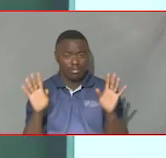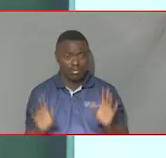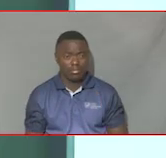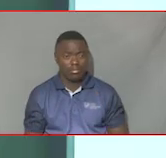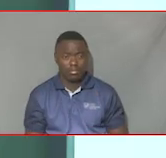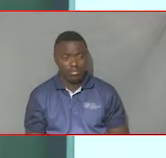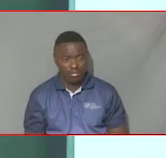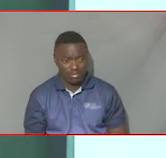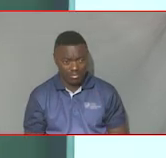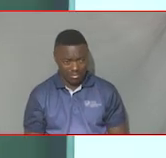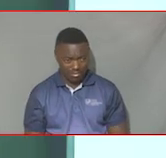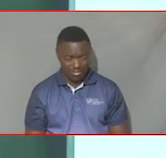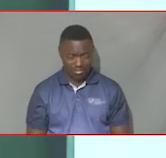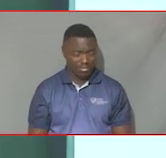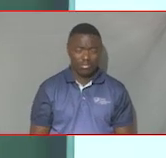Okay.